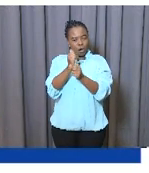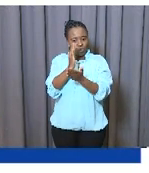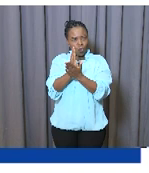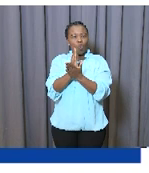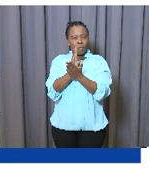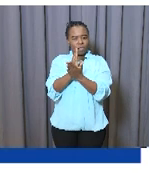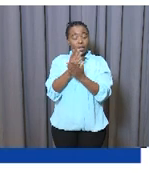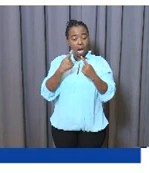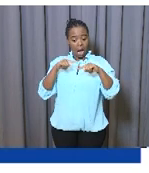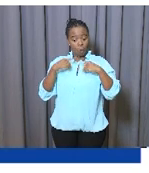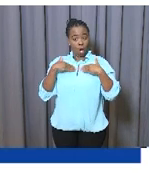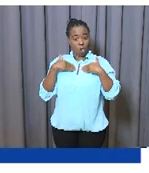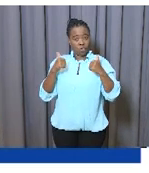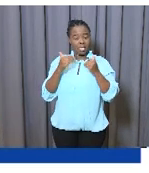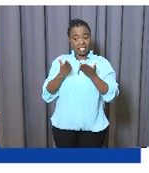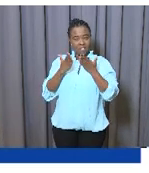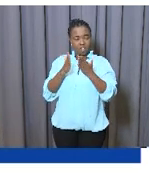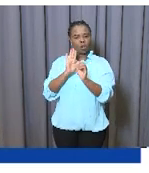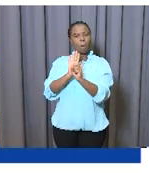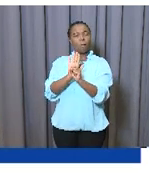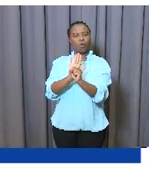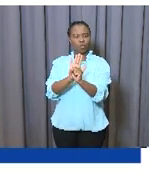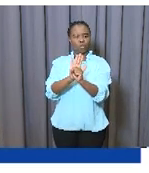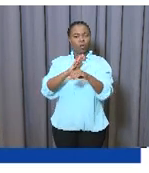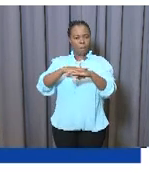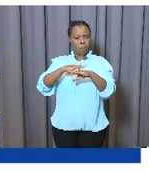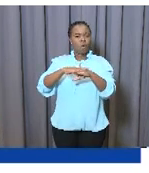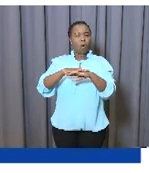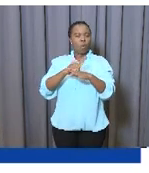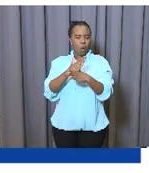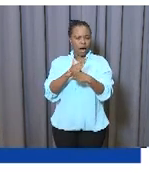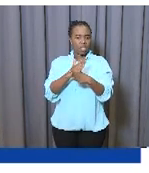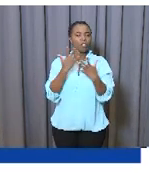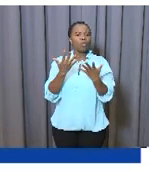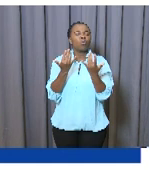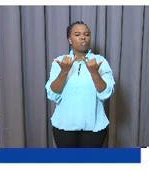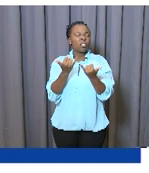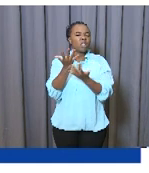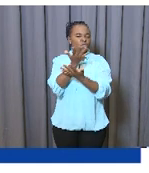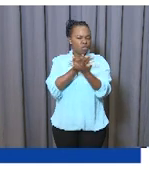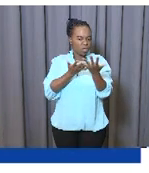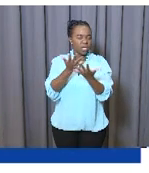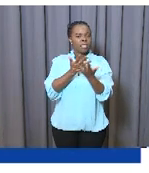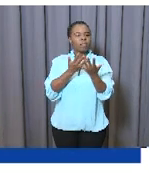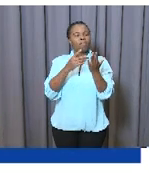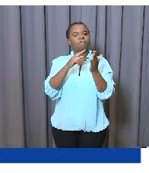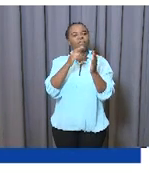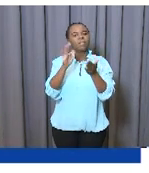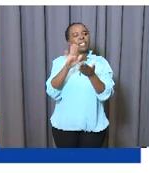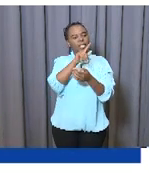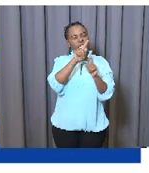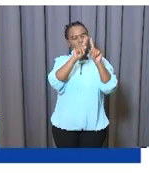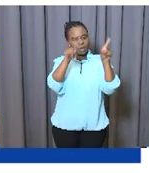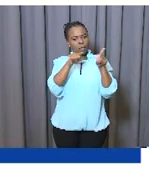pressure on our health services would be. So I'm also sharing with you today a slide that shows what has happened